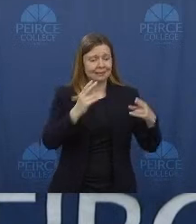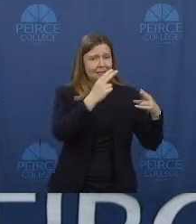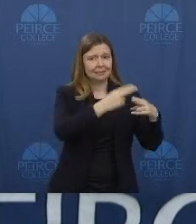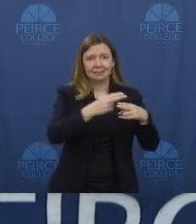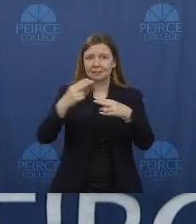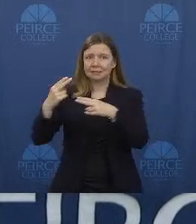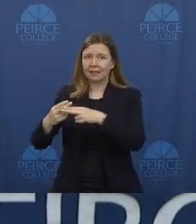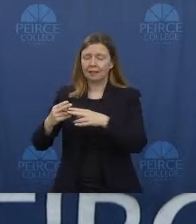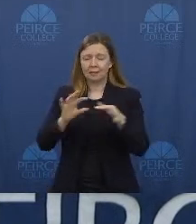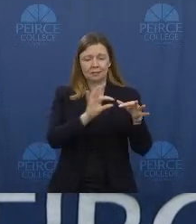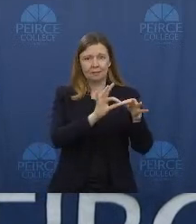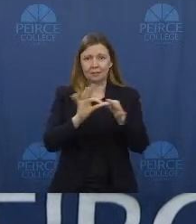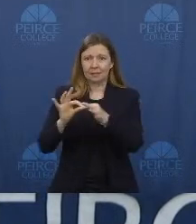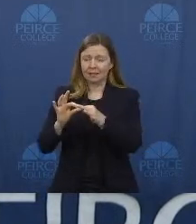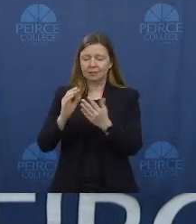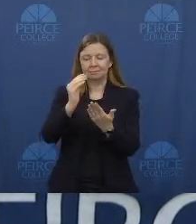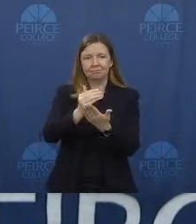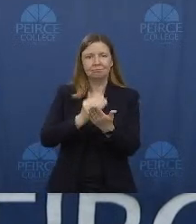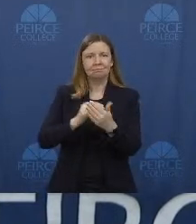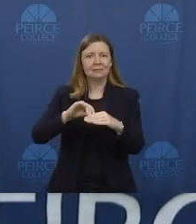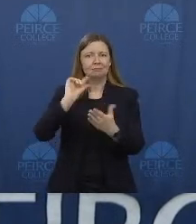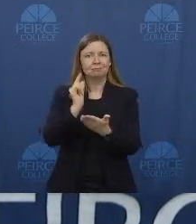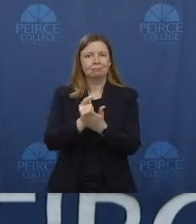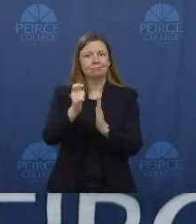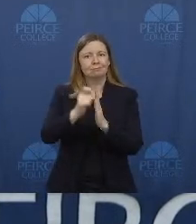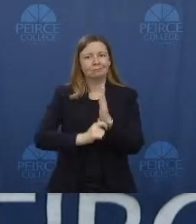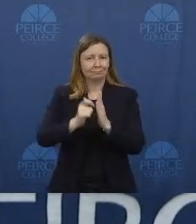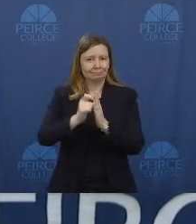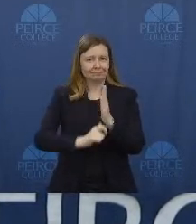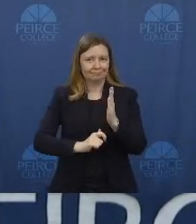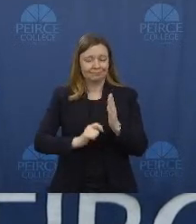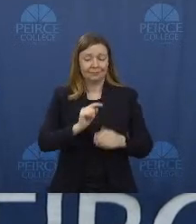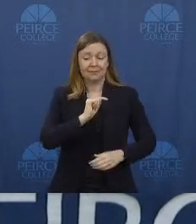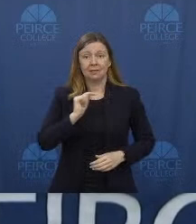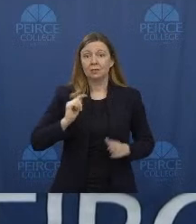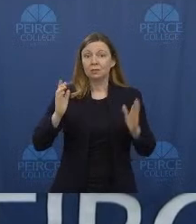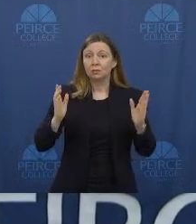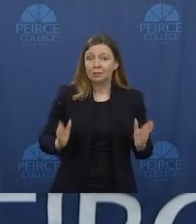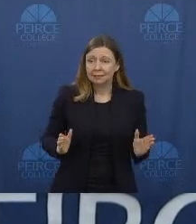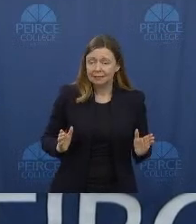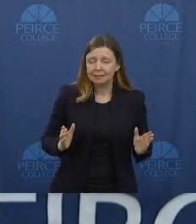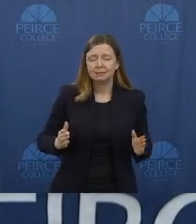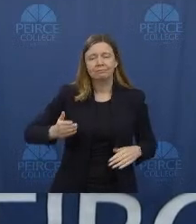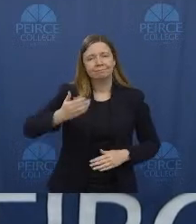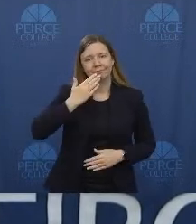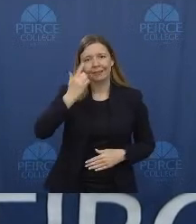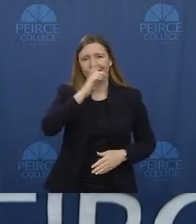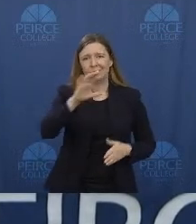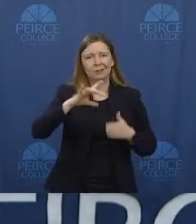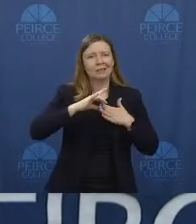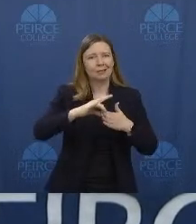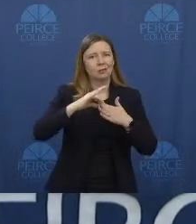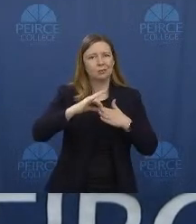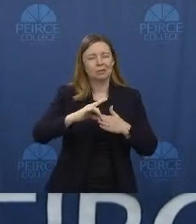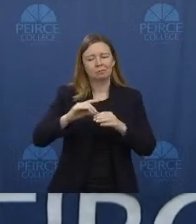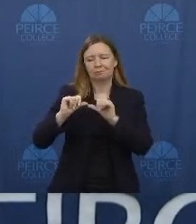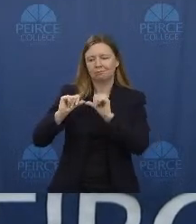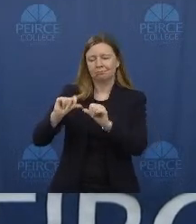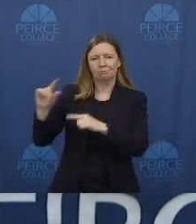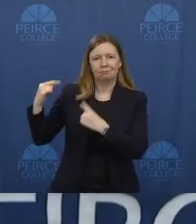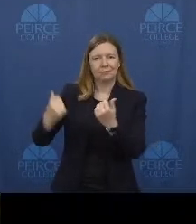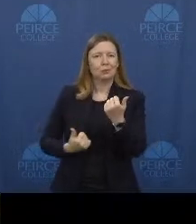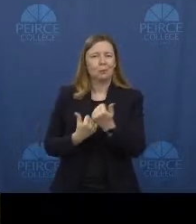affiliations are listed in the commencement program. Trustees, thank you for your leadership and ongoing